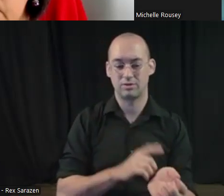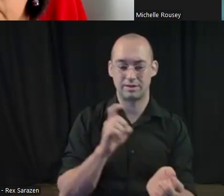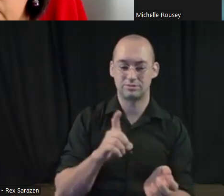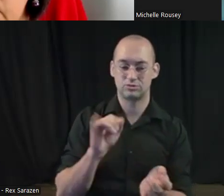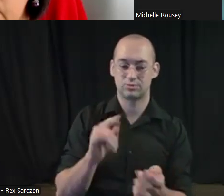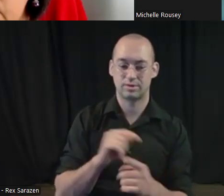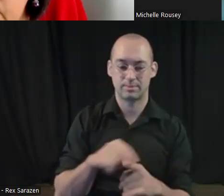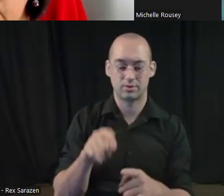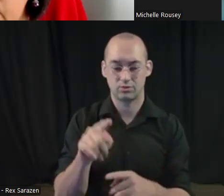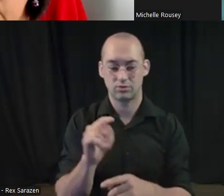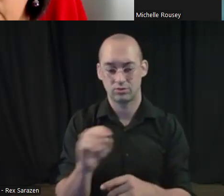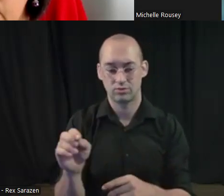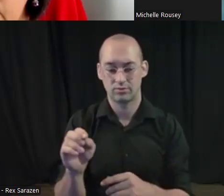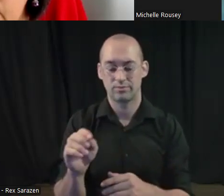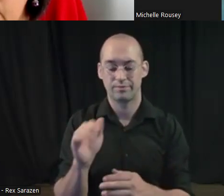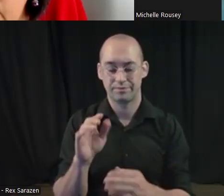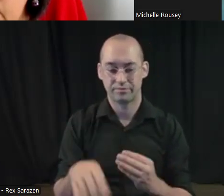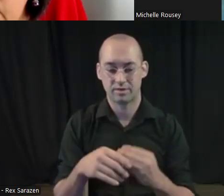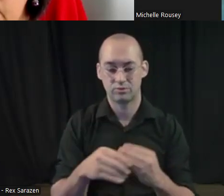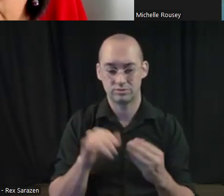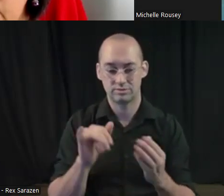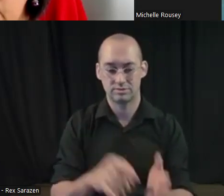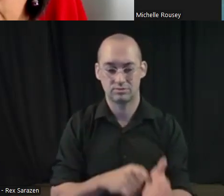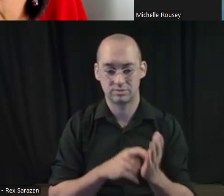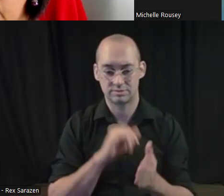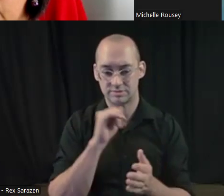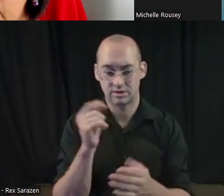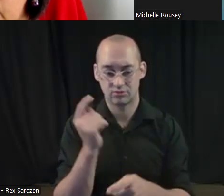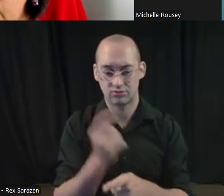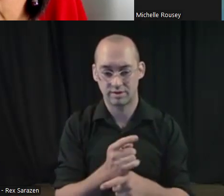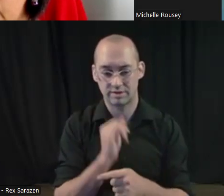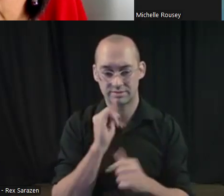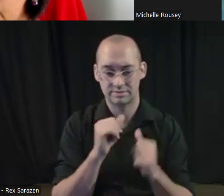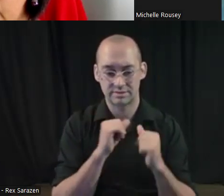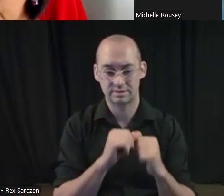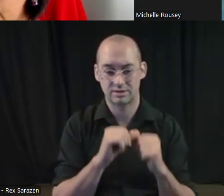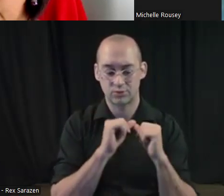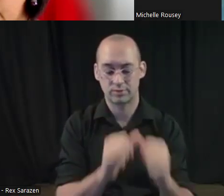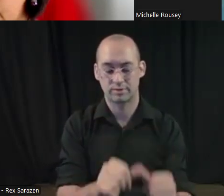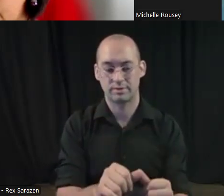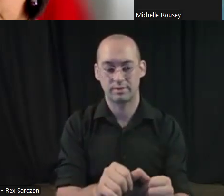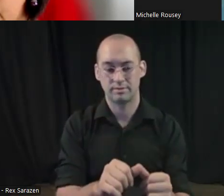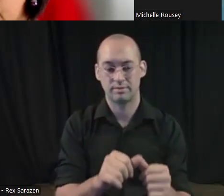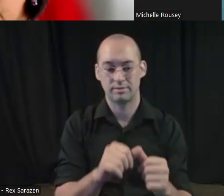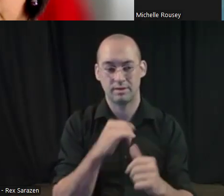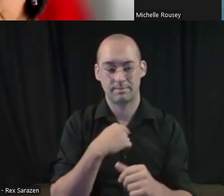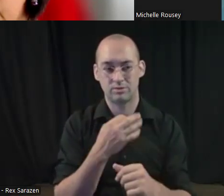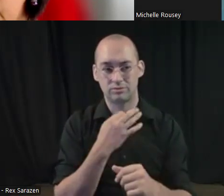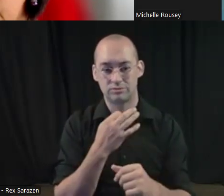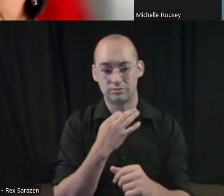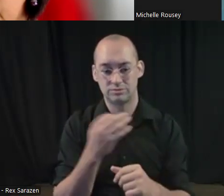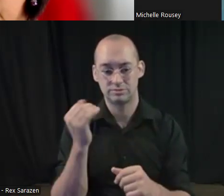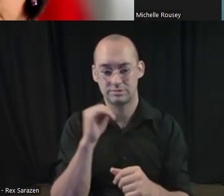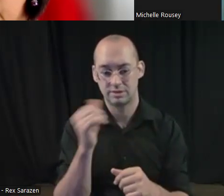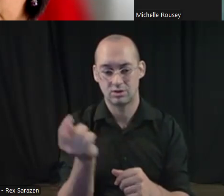The extra red tape is just not right, and it's continual. I mean, and that's what I'm wondering is, not only